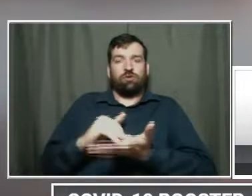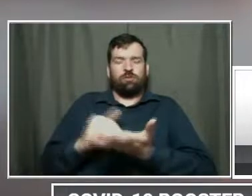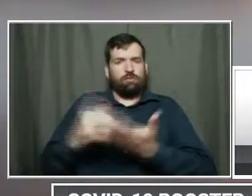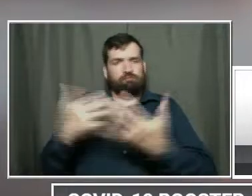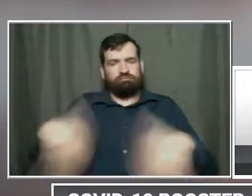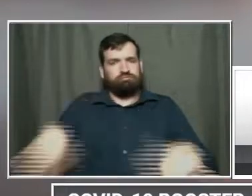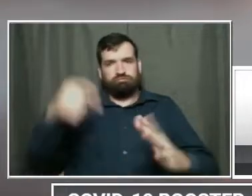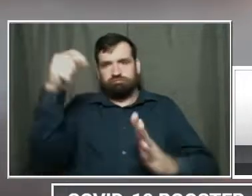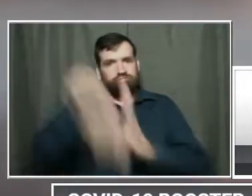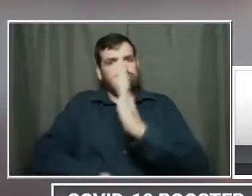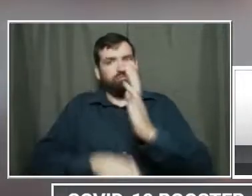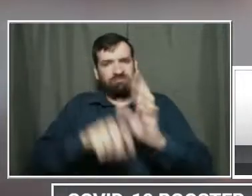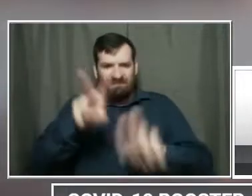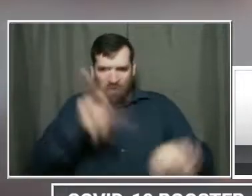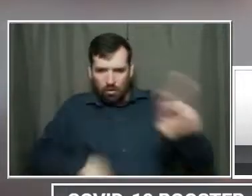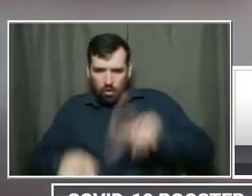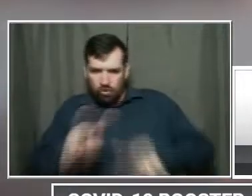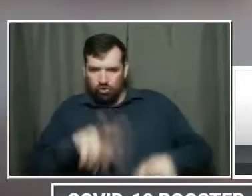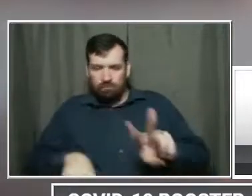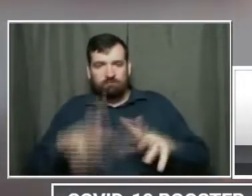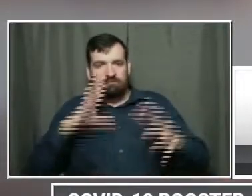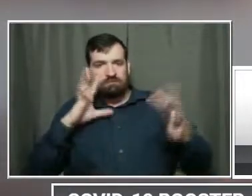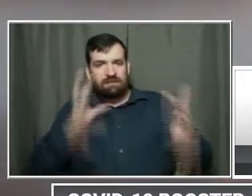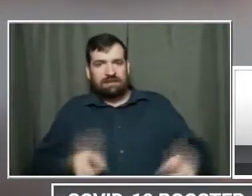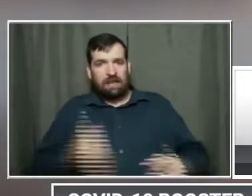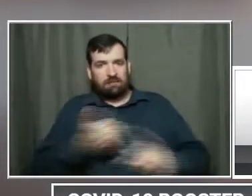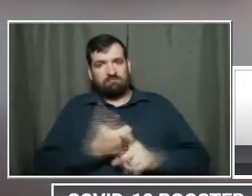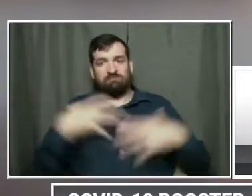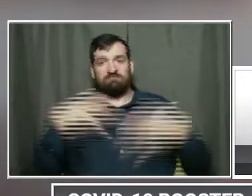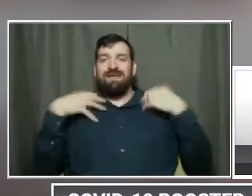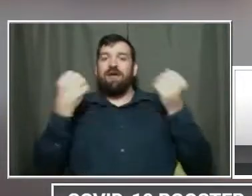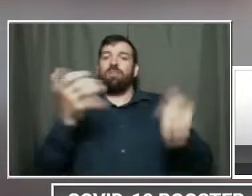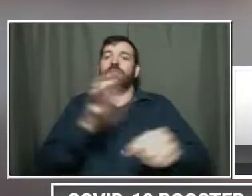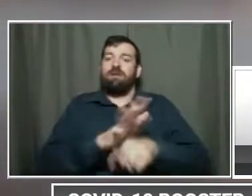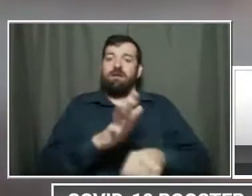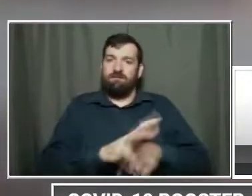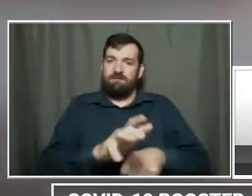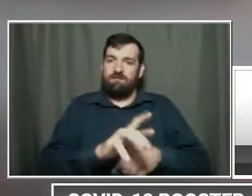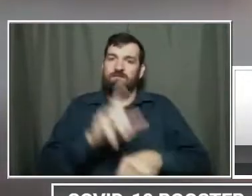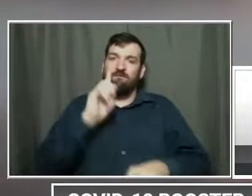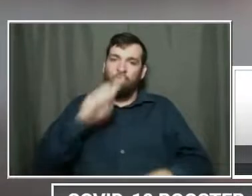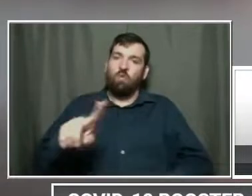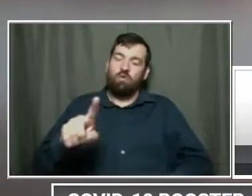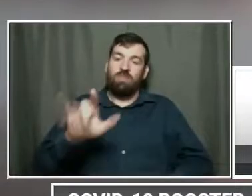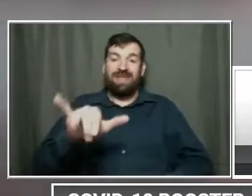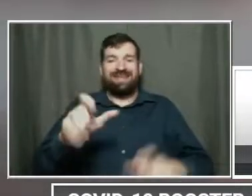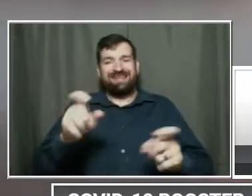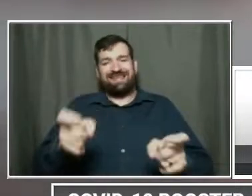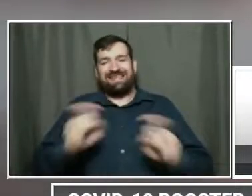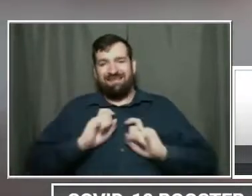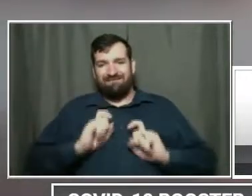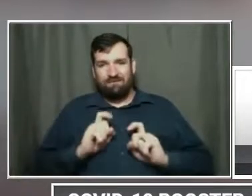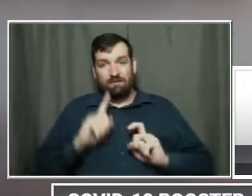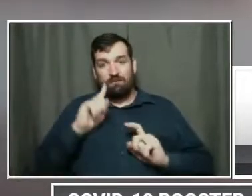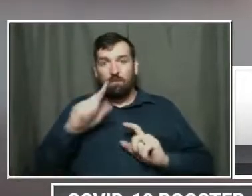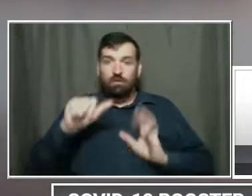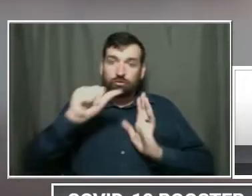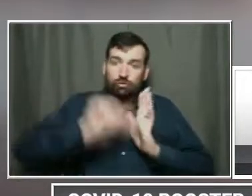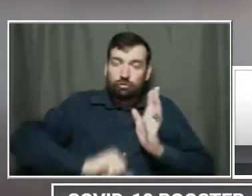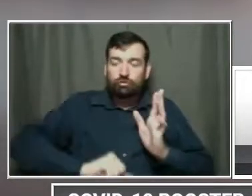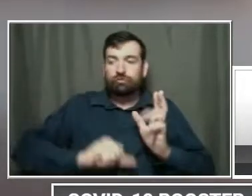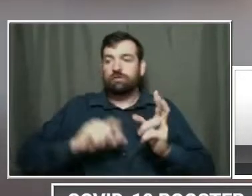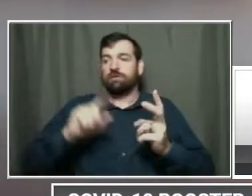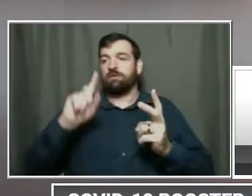evaluation process, decides whether or not someone is healthy enough to receive that gift of life, to get through the surgery, to get